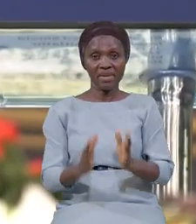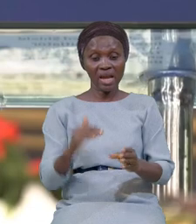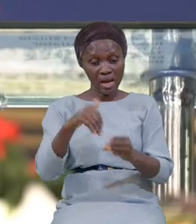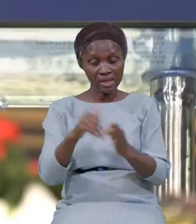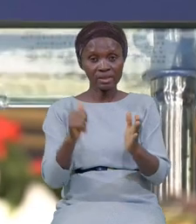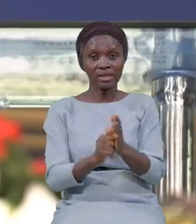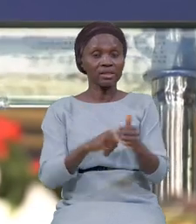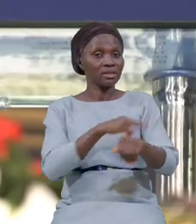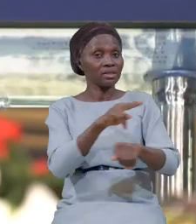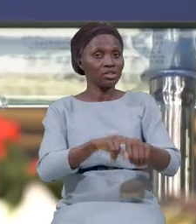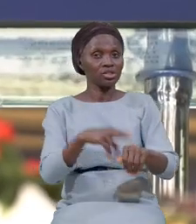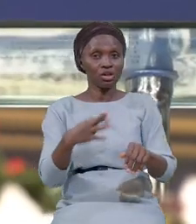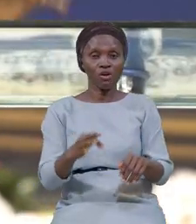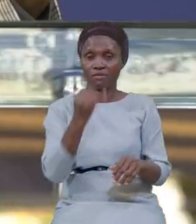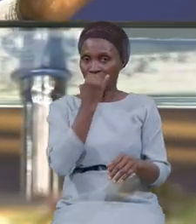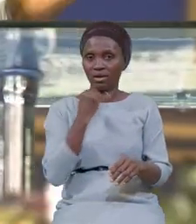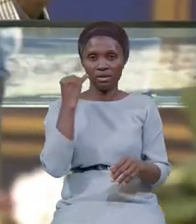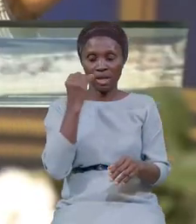nation of Israel and